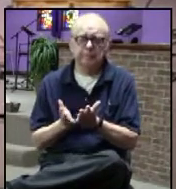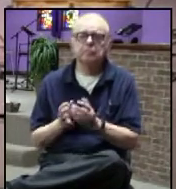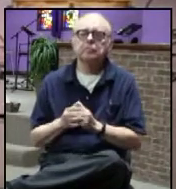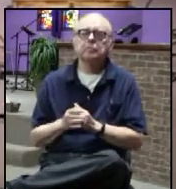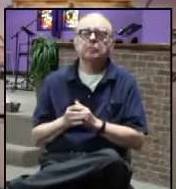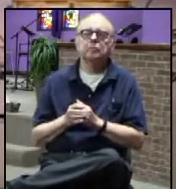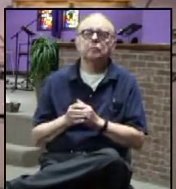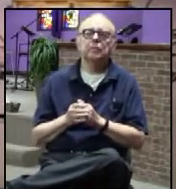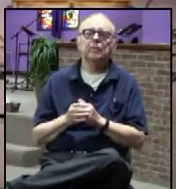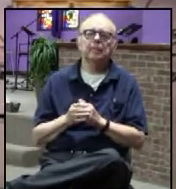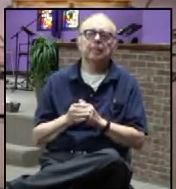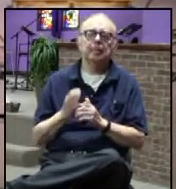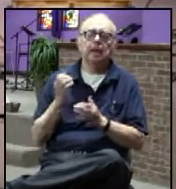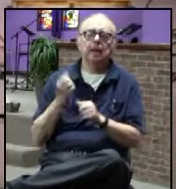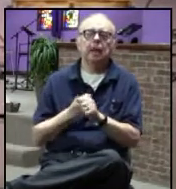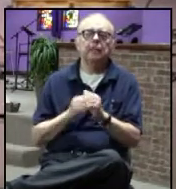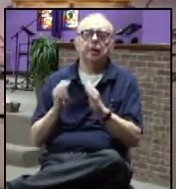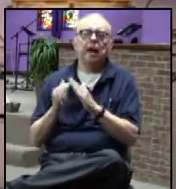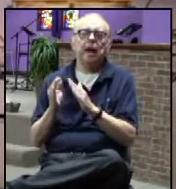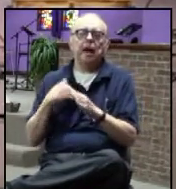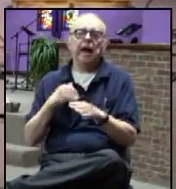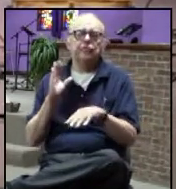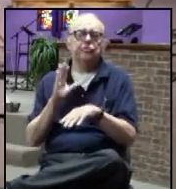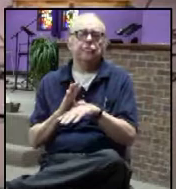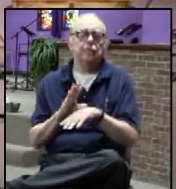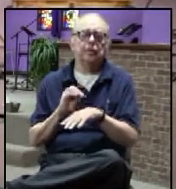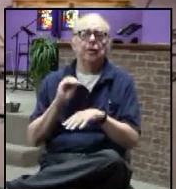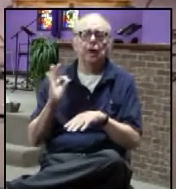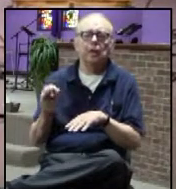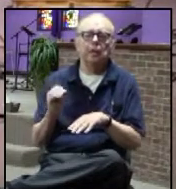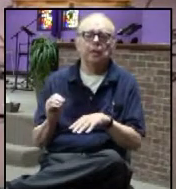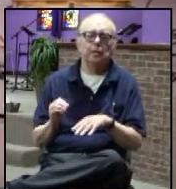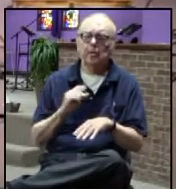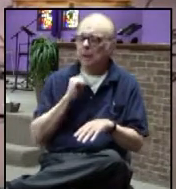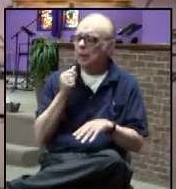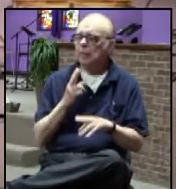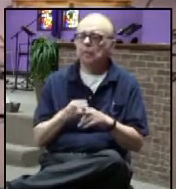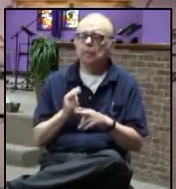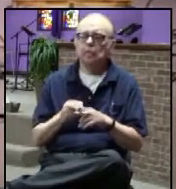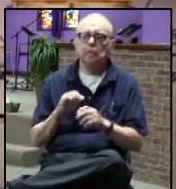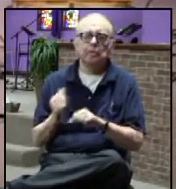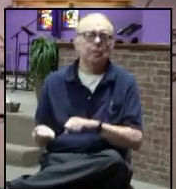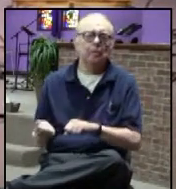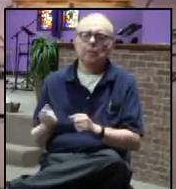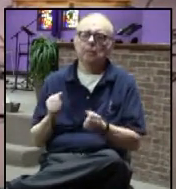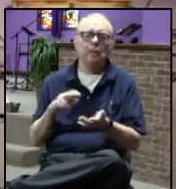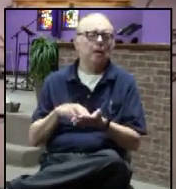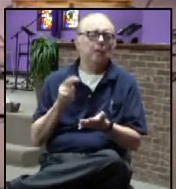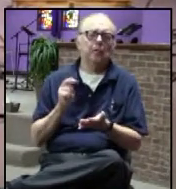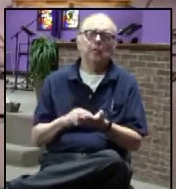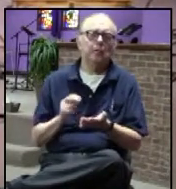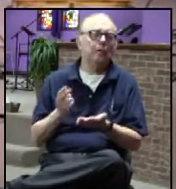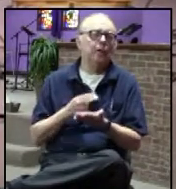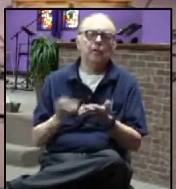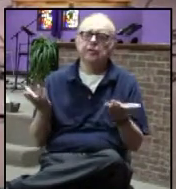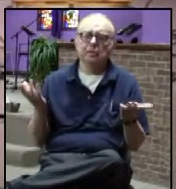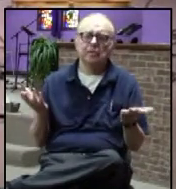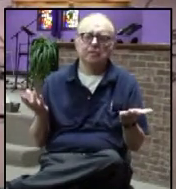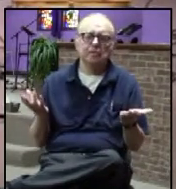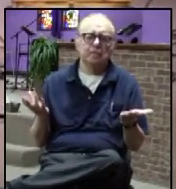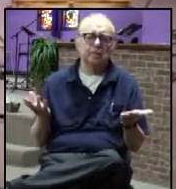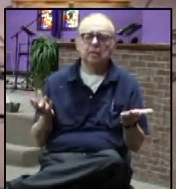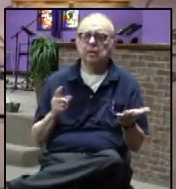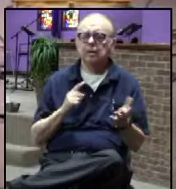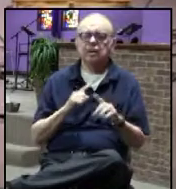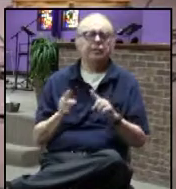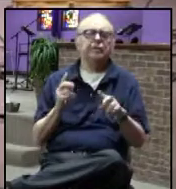Thyatira, and every town had their churches. They didn't go by the name of Baptist, Pentecostal, Holiness, American Baptist,